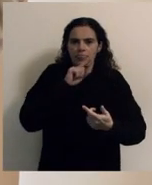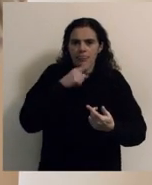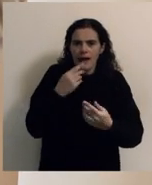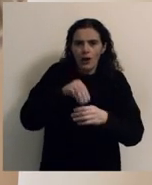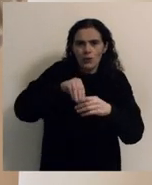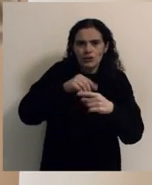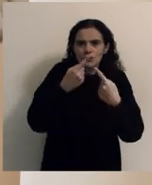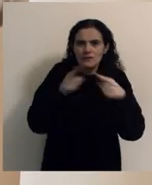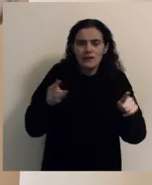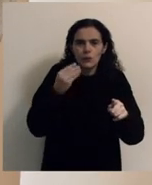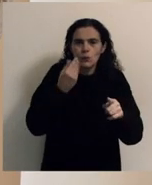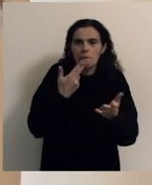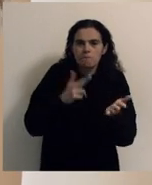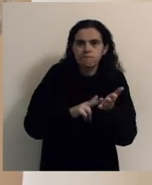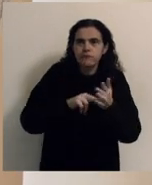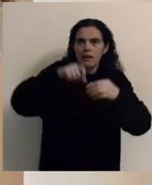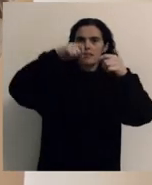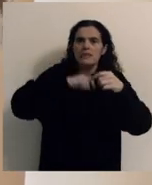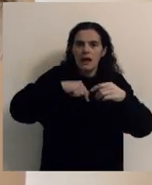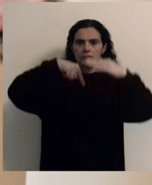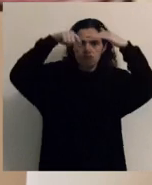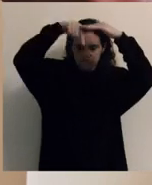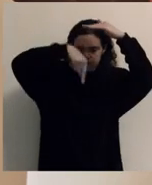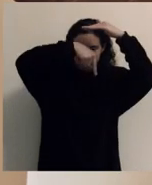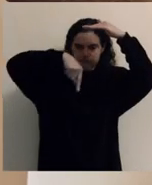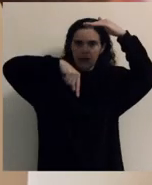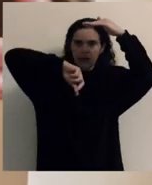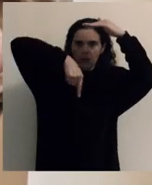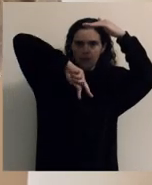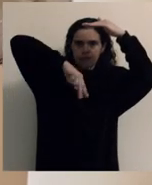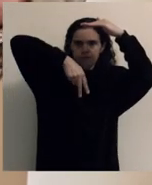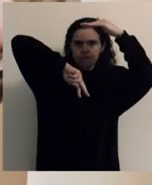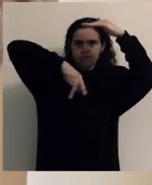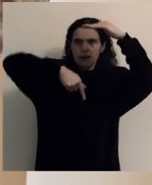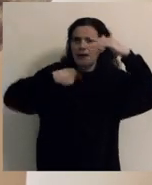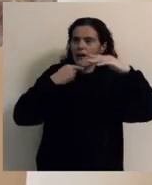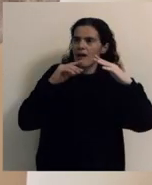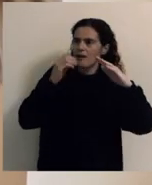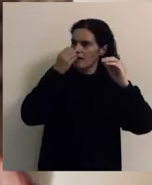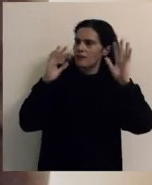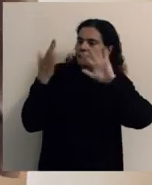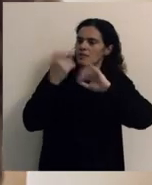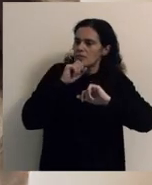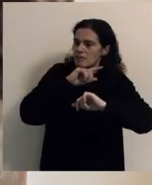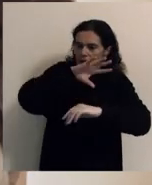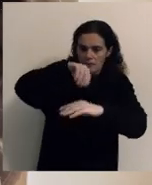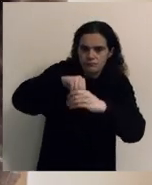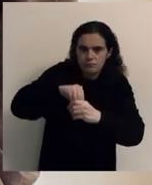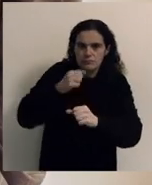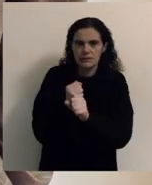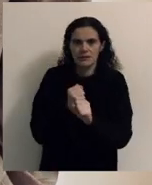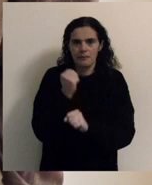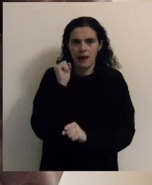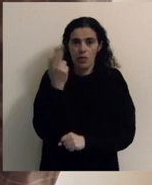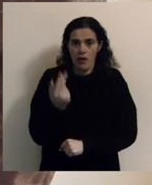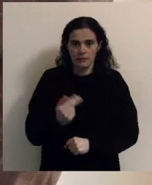context within the real, a context in which the environment merges or interpenetrates the work